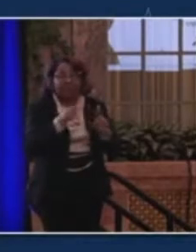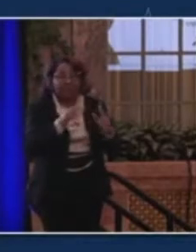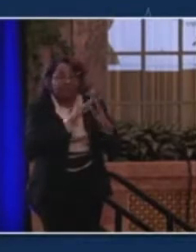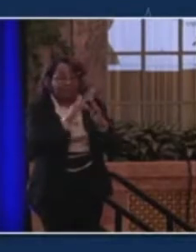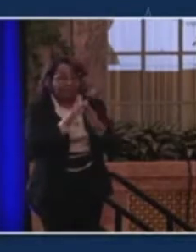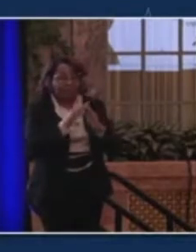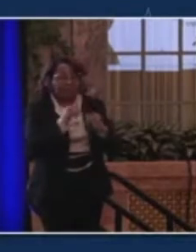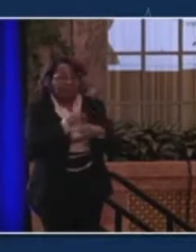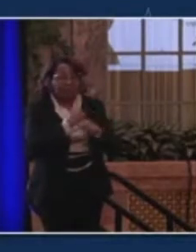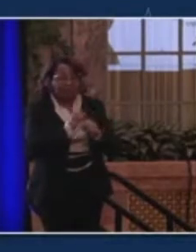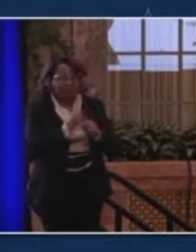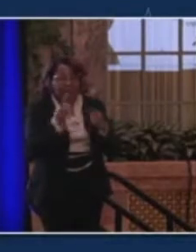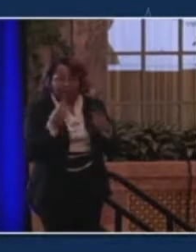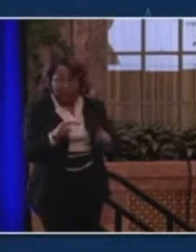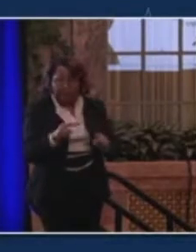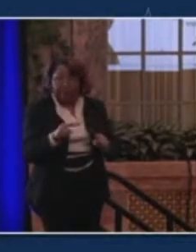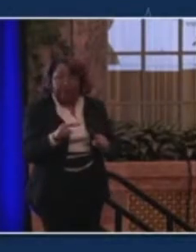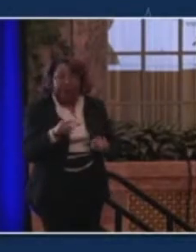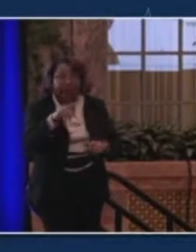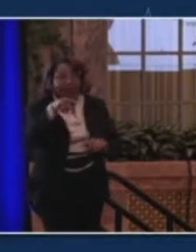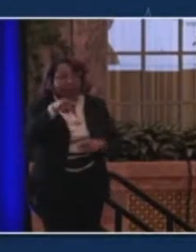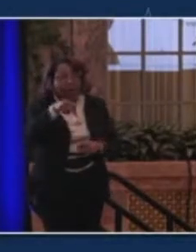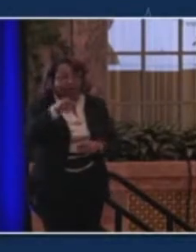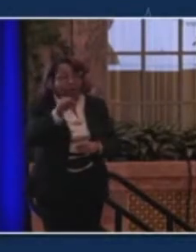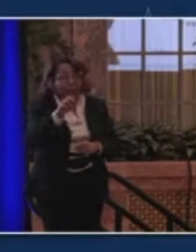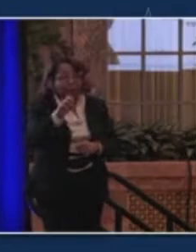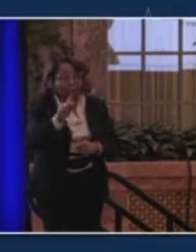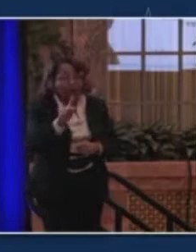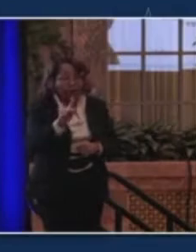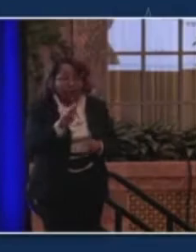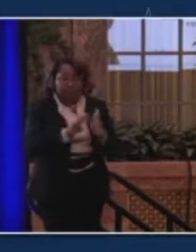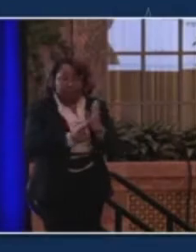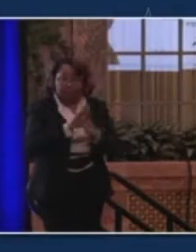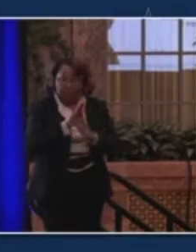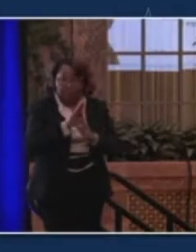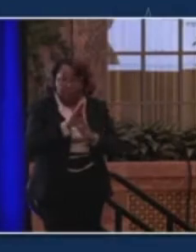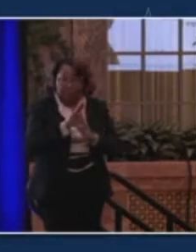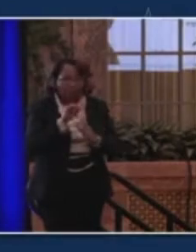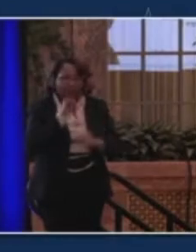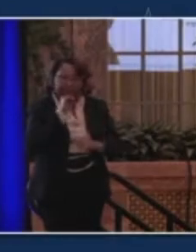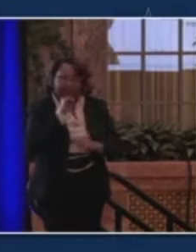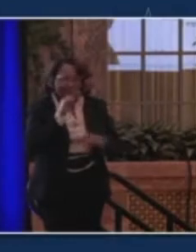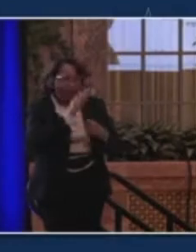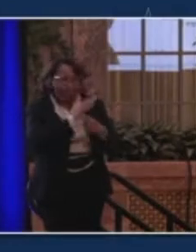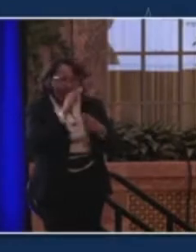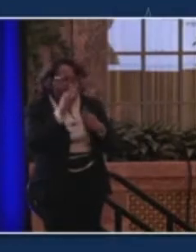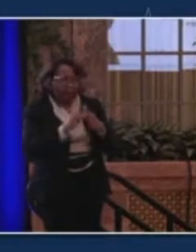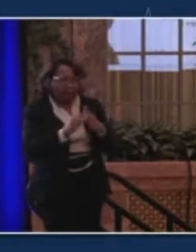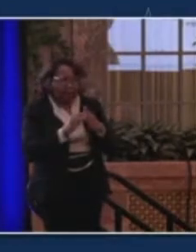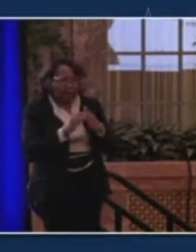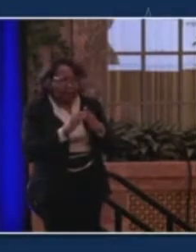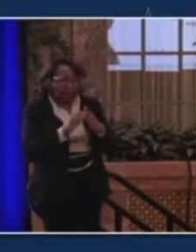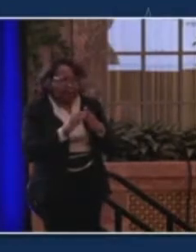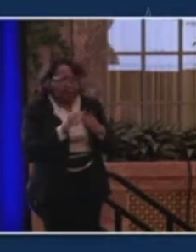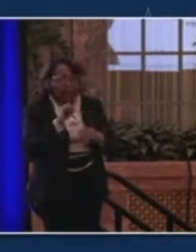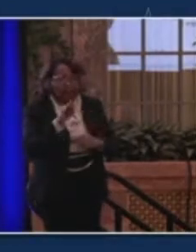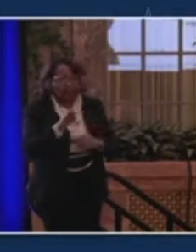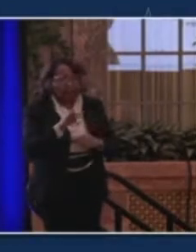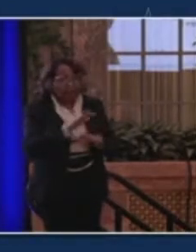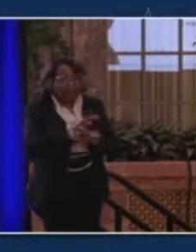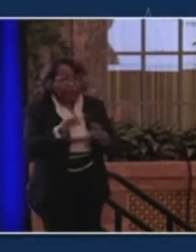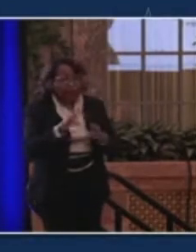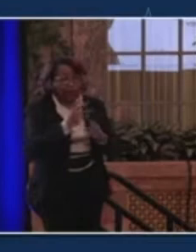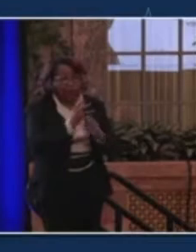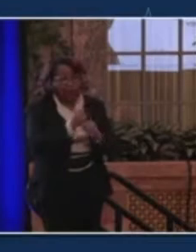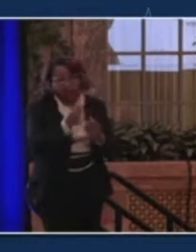happen. The park's development shall not be completed if we don't get the